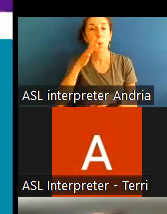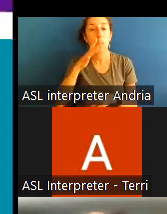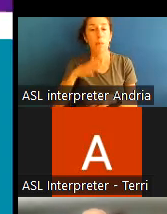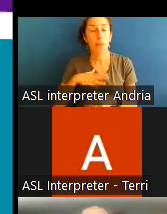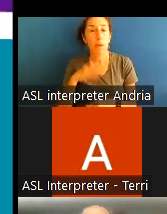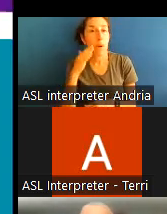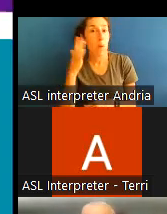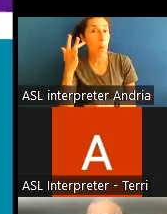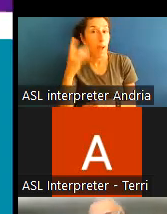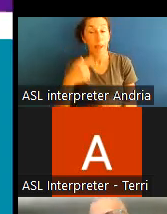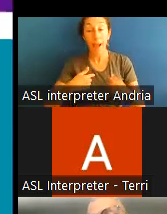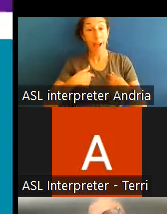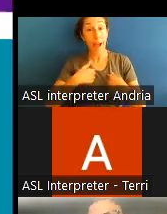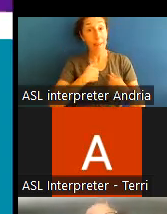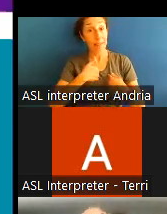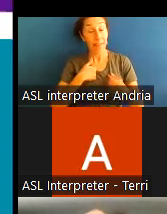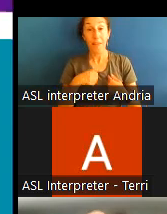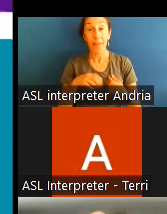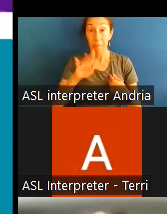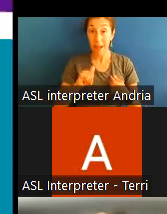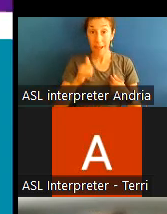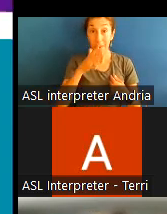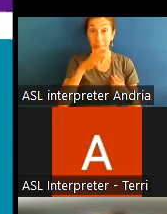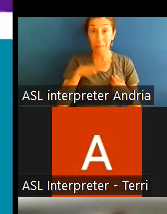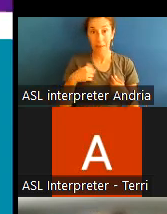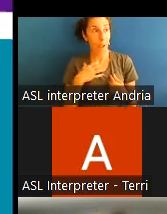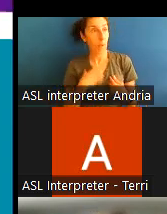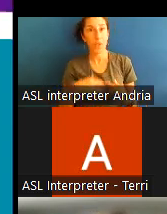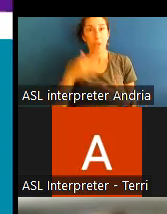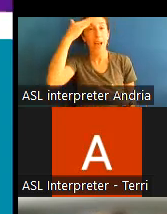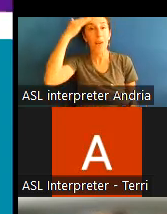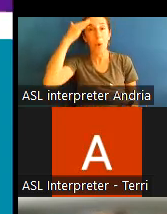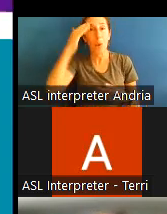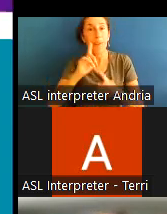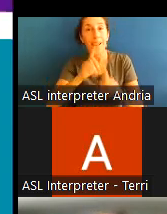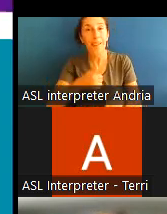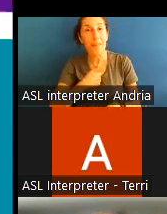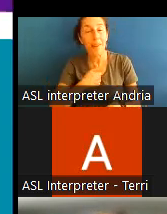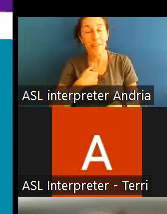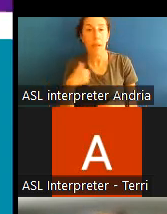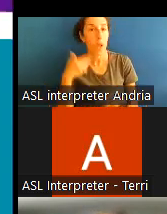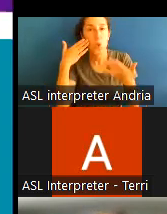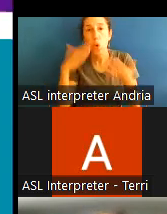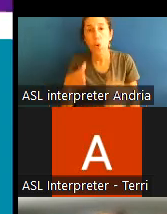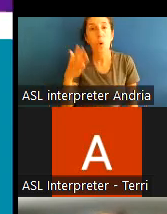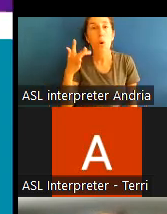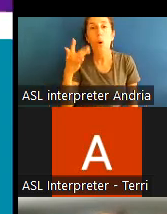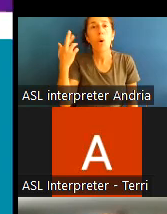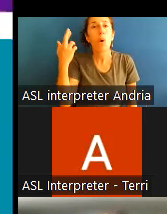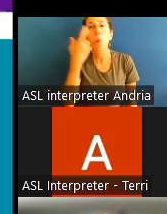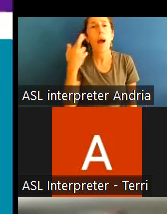woman myself, I would really like to know the answer. And there are a number of theories that have been